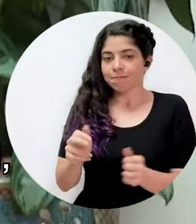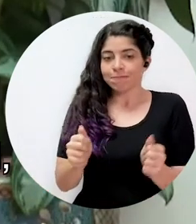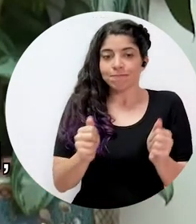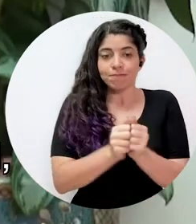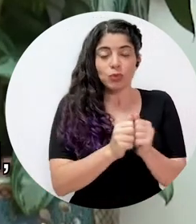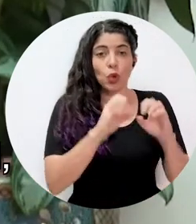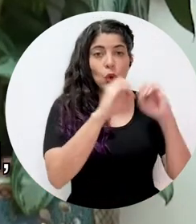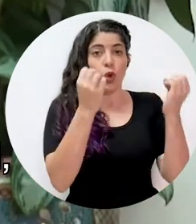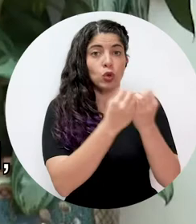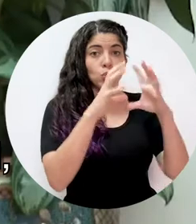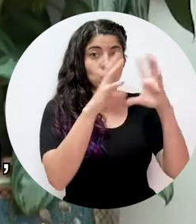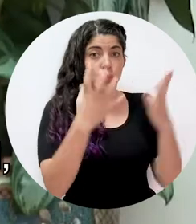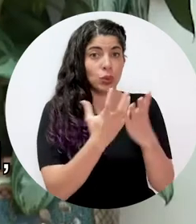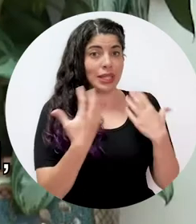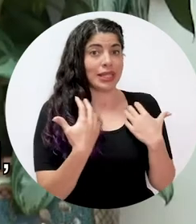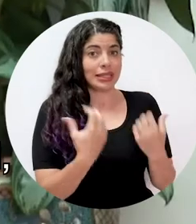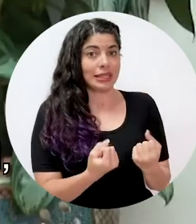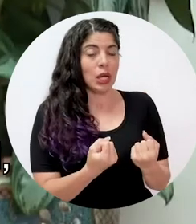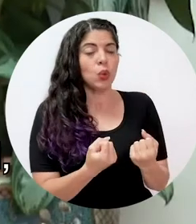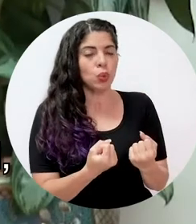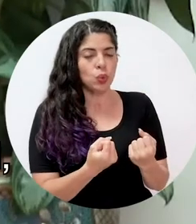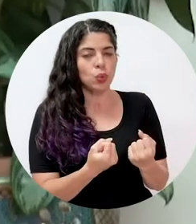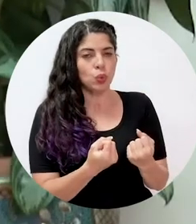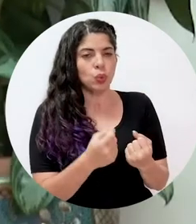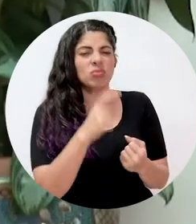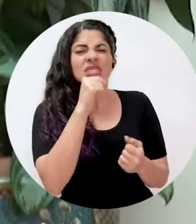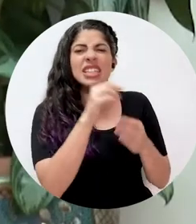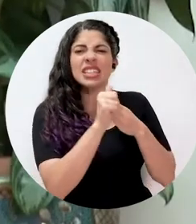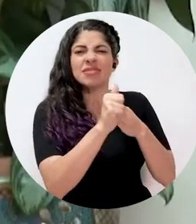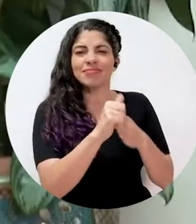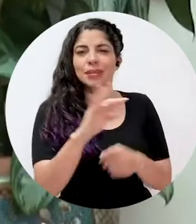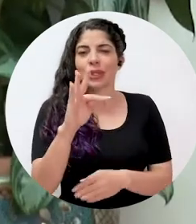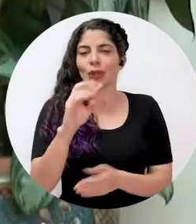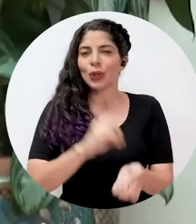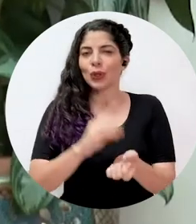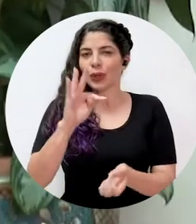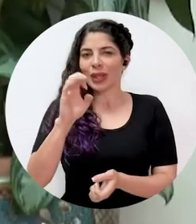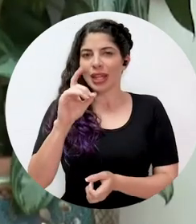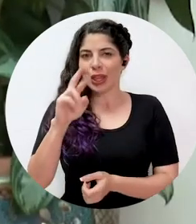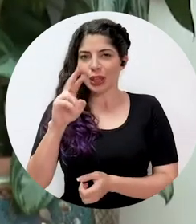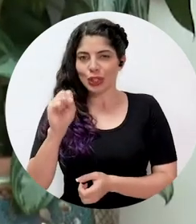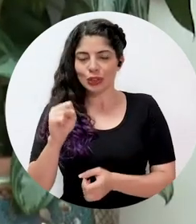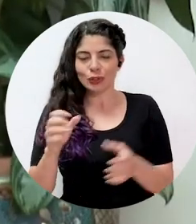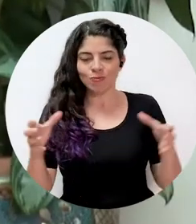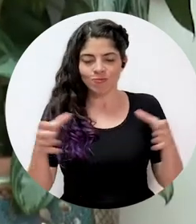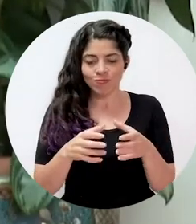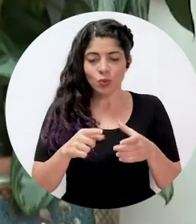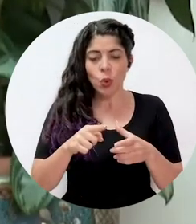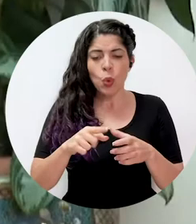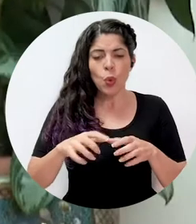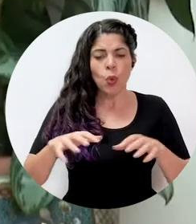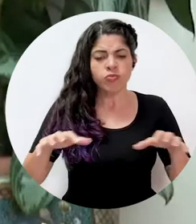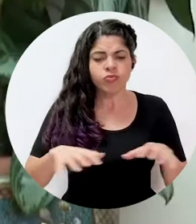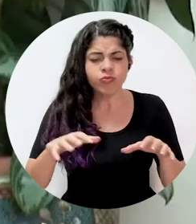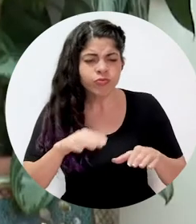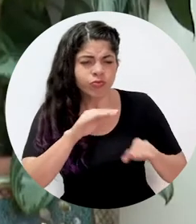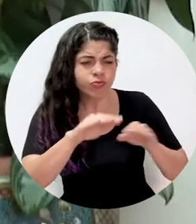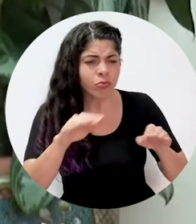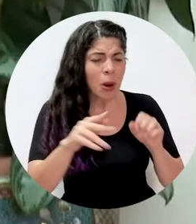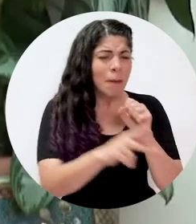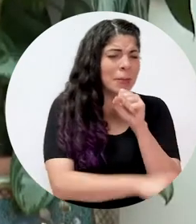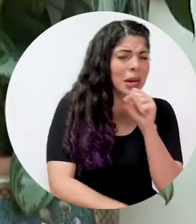the World Health Organization, led by Dr. Tedros, and a collective movement of